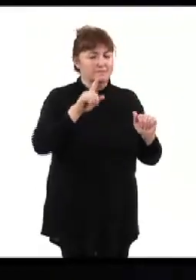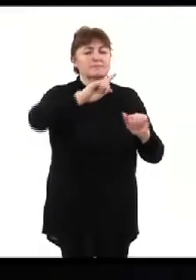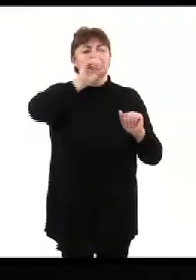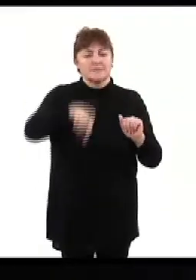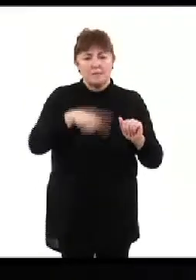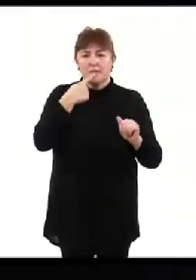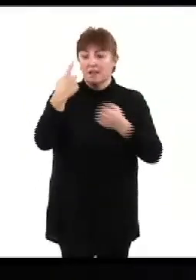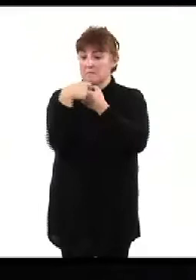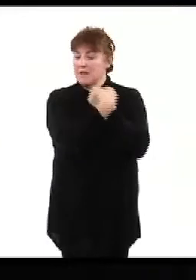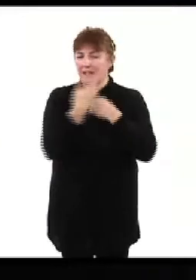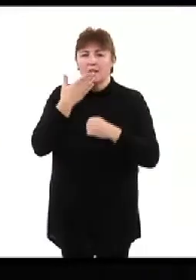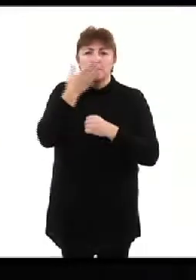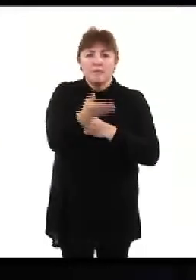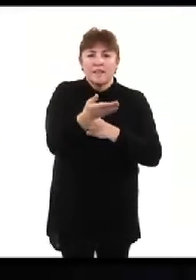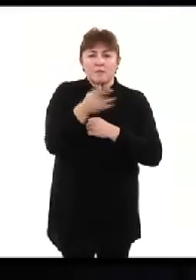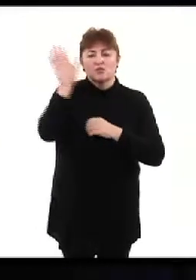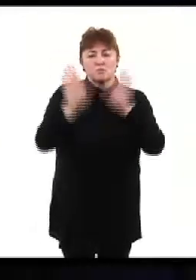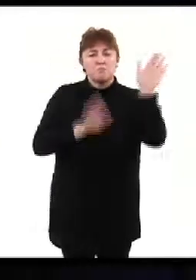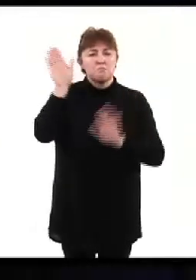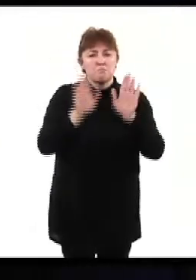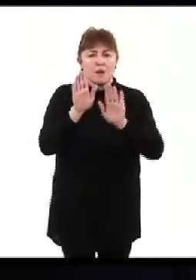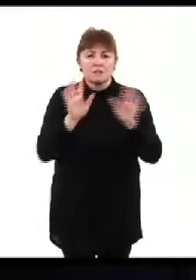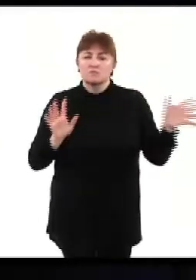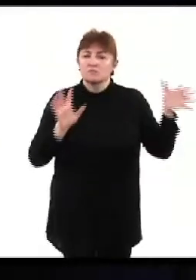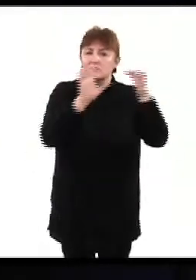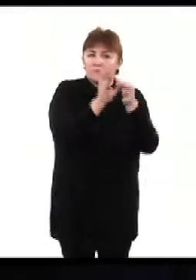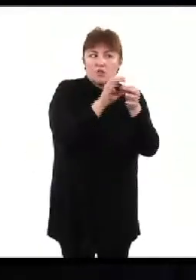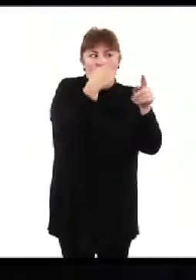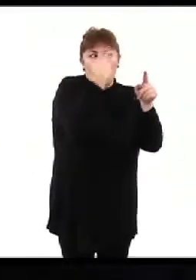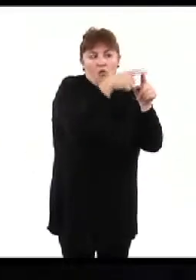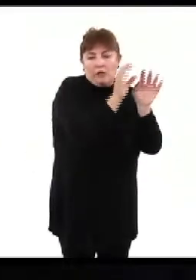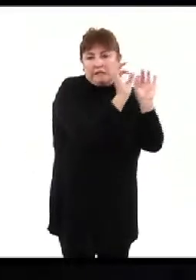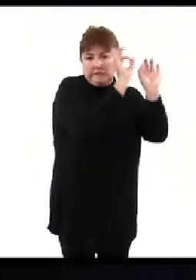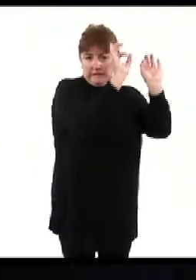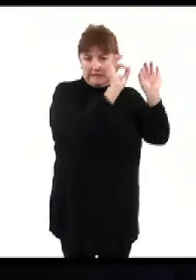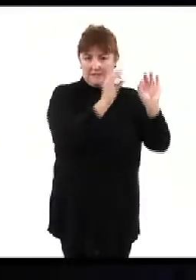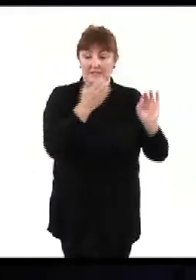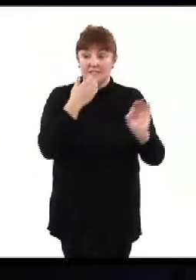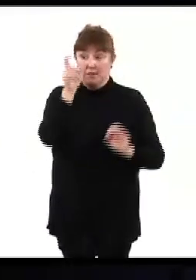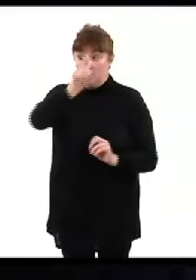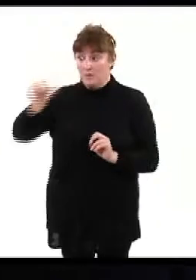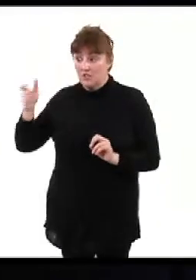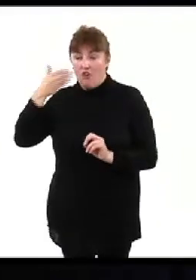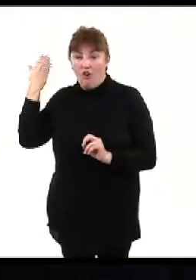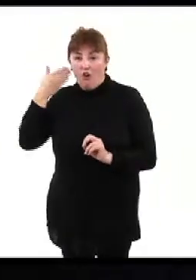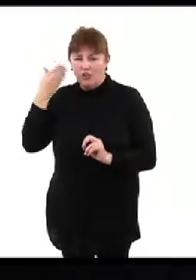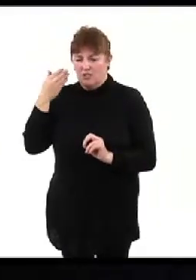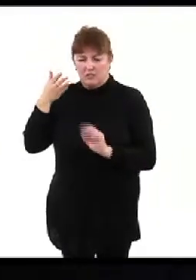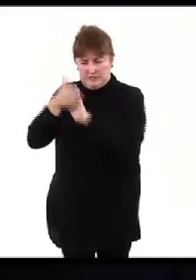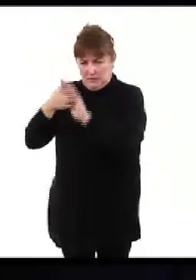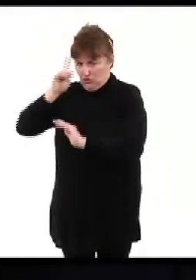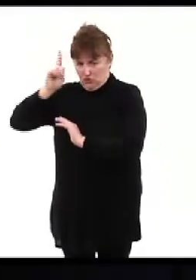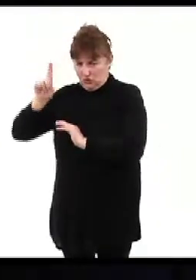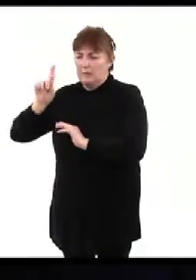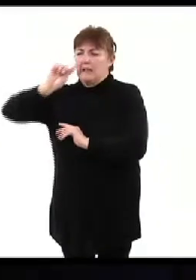So we also asked participants to produce the pantomime that goes with objects. And for the hearing non-signers, we